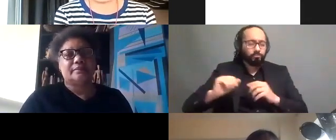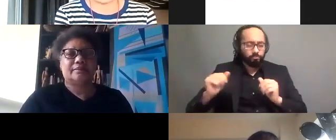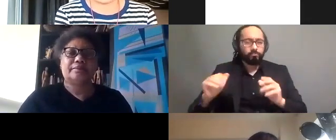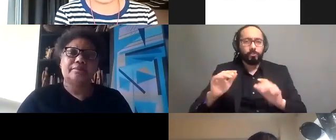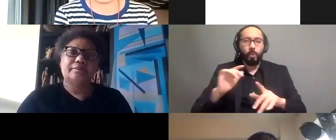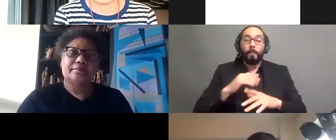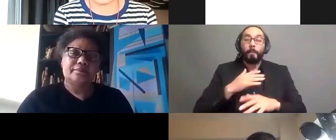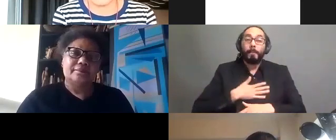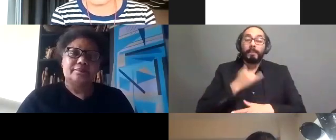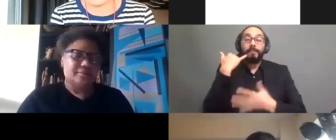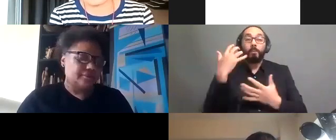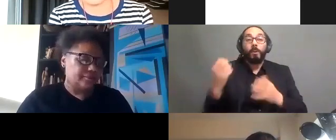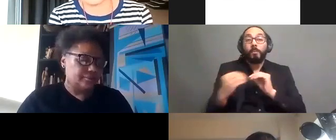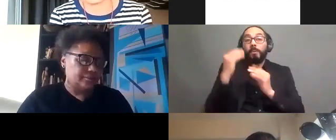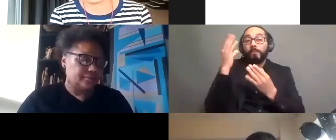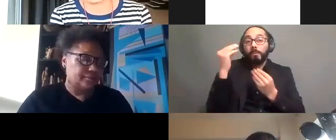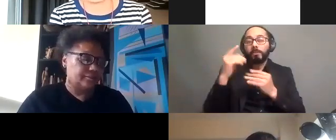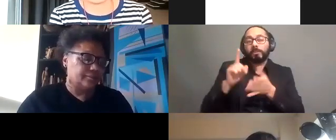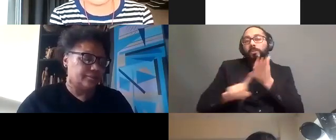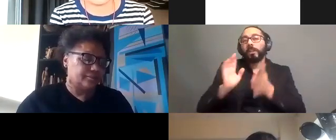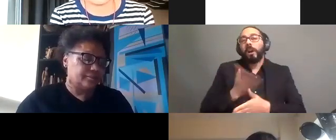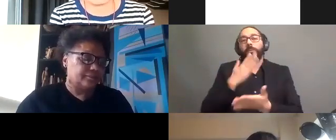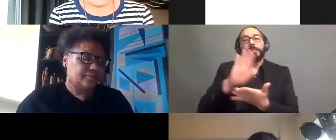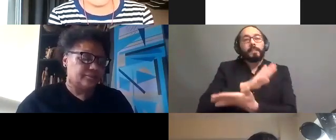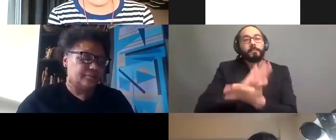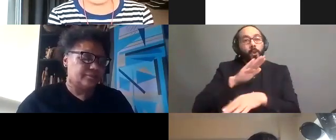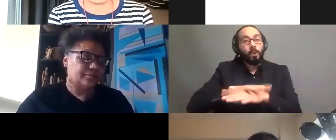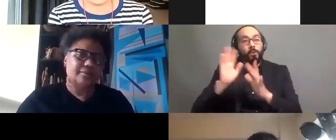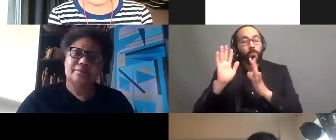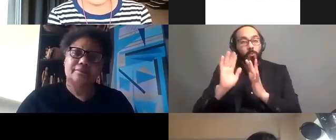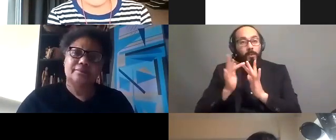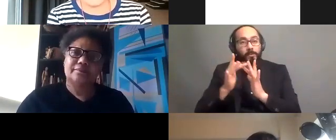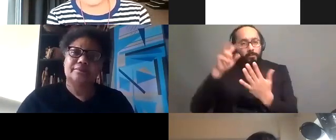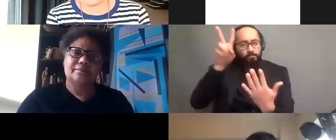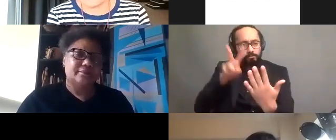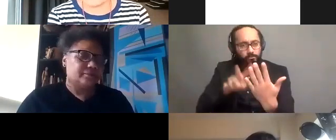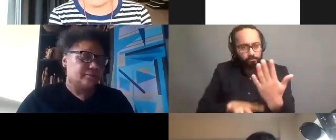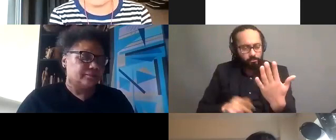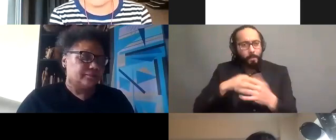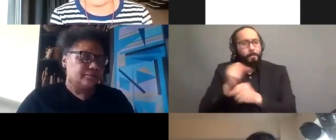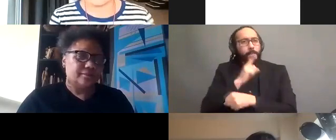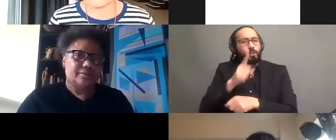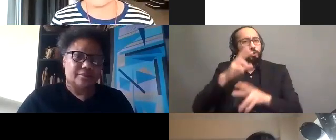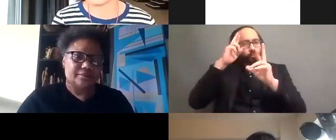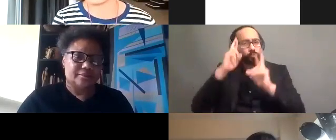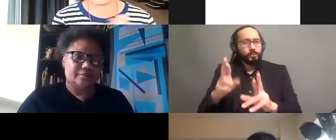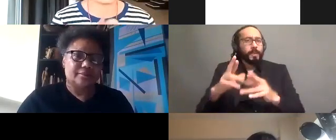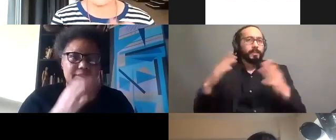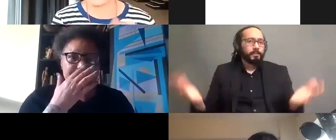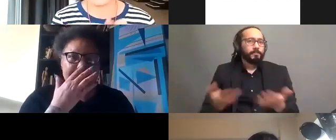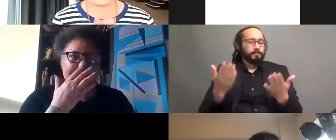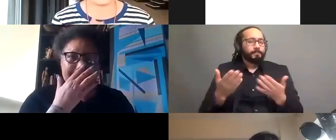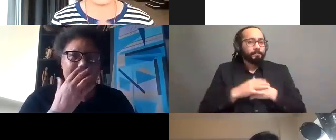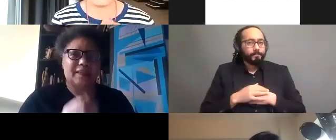our website and ensure that you are treating others with respect. If you would like to ask a question, and I very